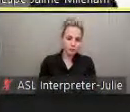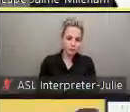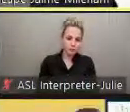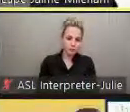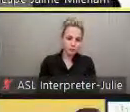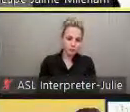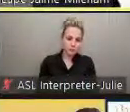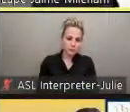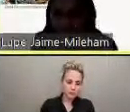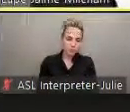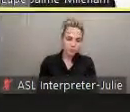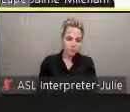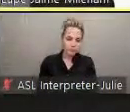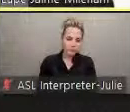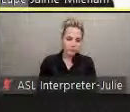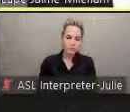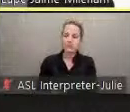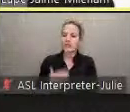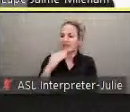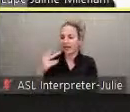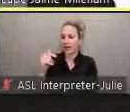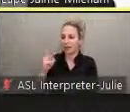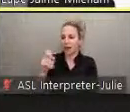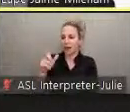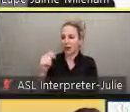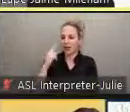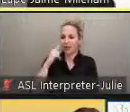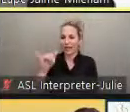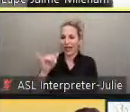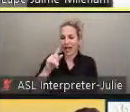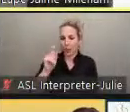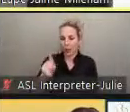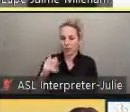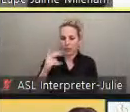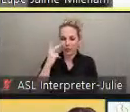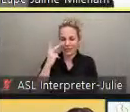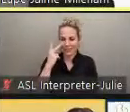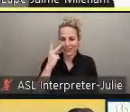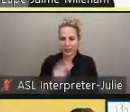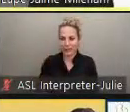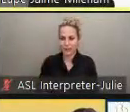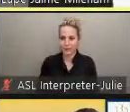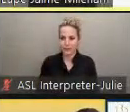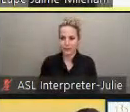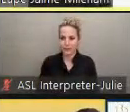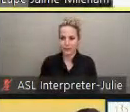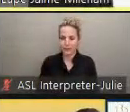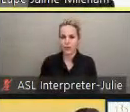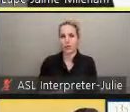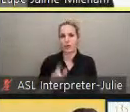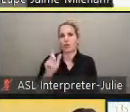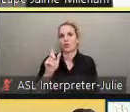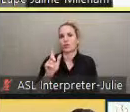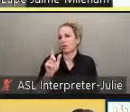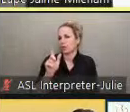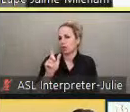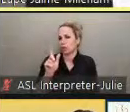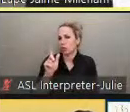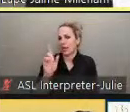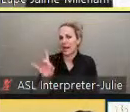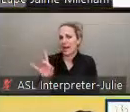Maybe. Yes, thank you, Pamela, for that question. Let me see here. 28, is it